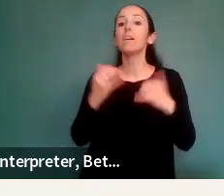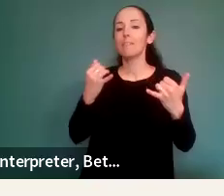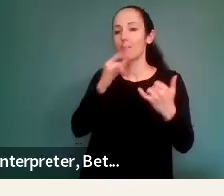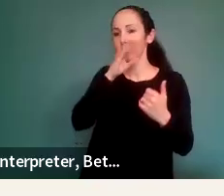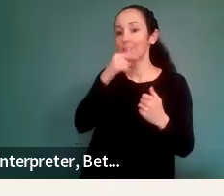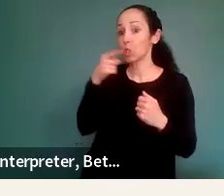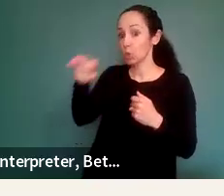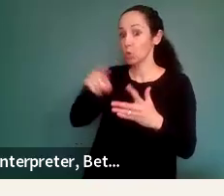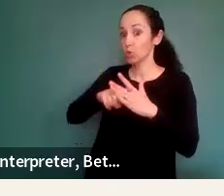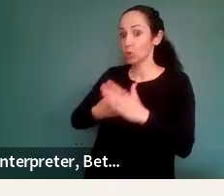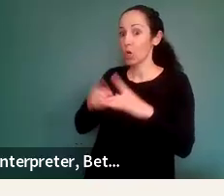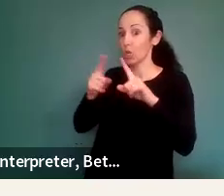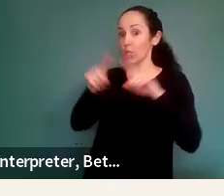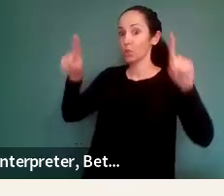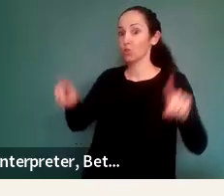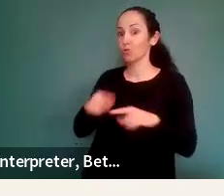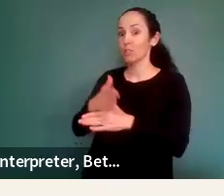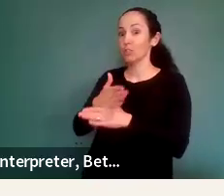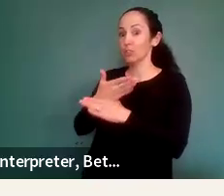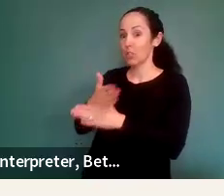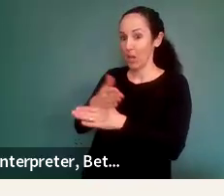my share.